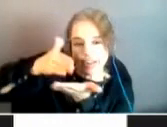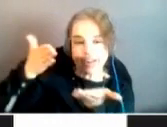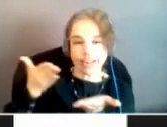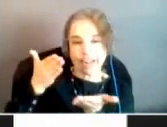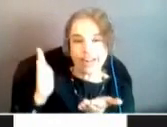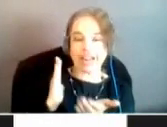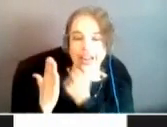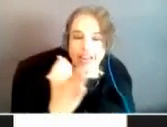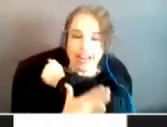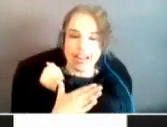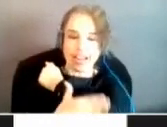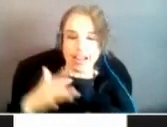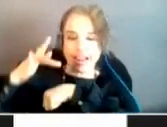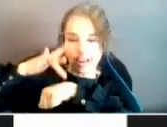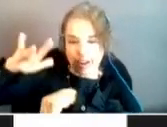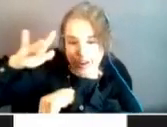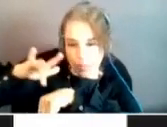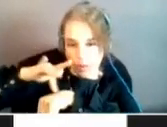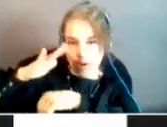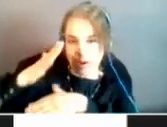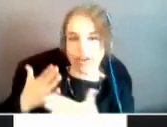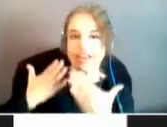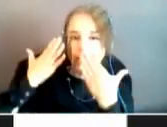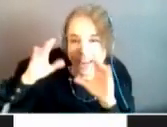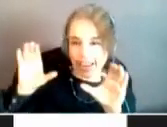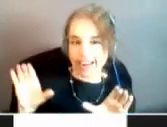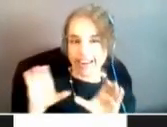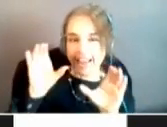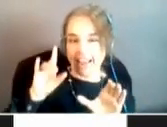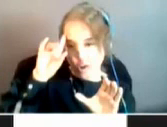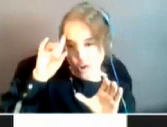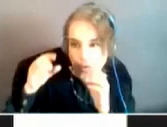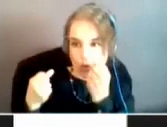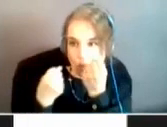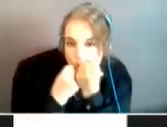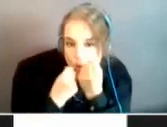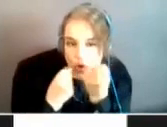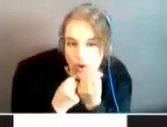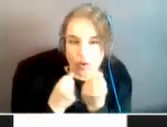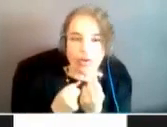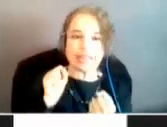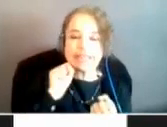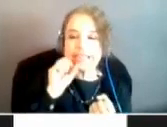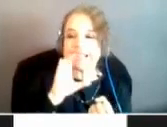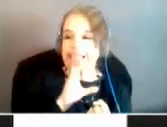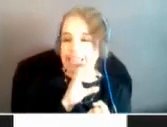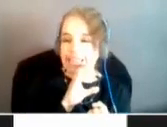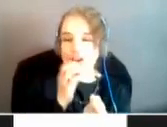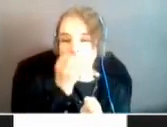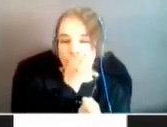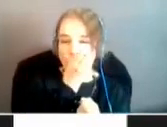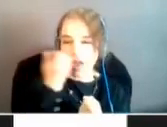our county and that are available to provide activities and support to our local seniors. We've highlighted a